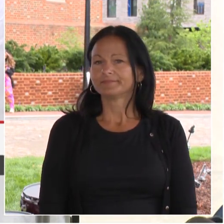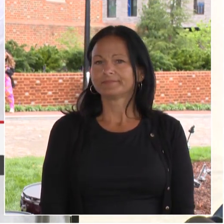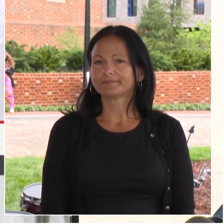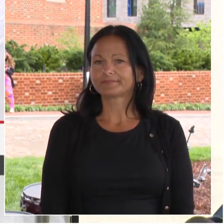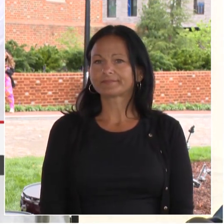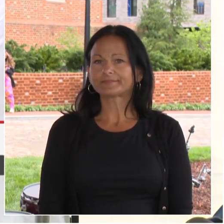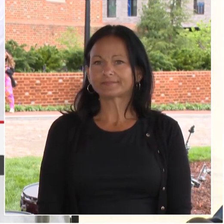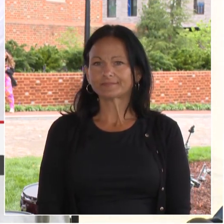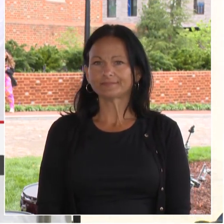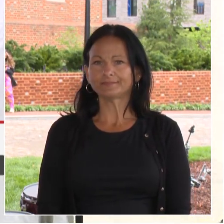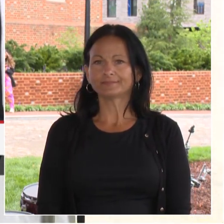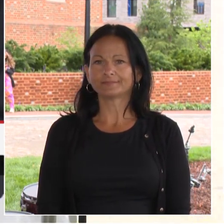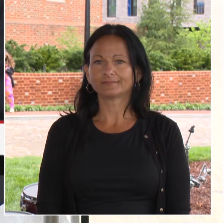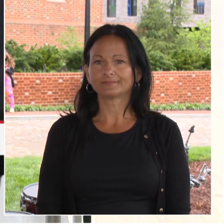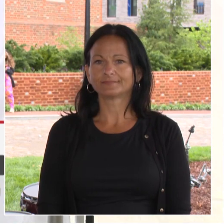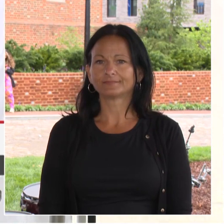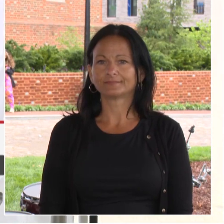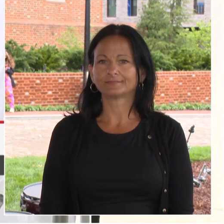Thank you, Richard.